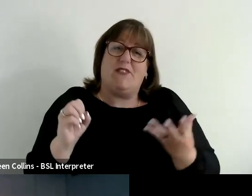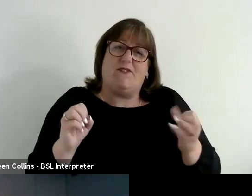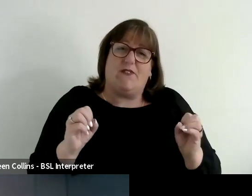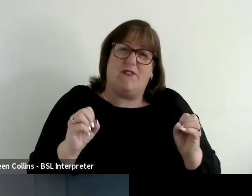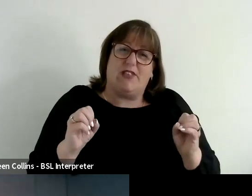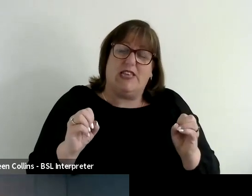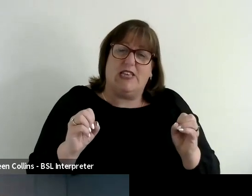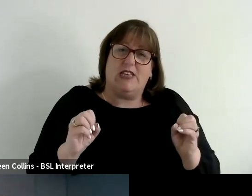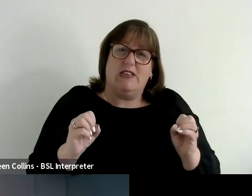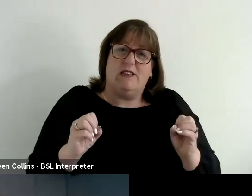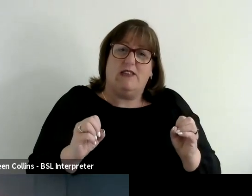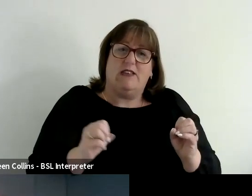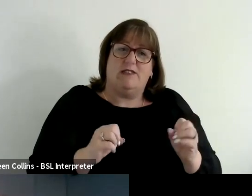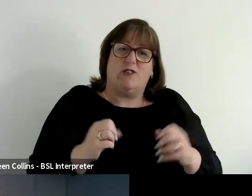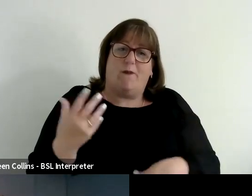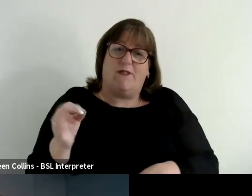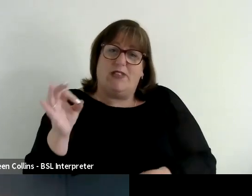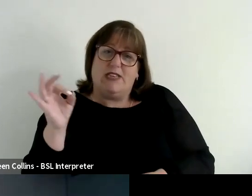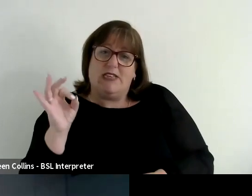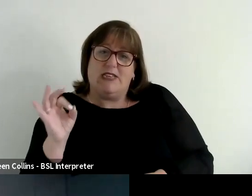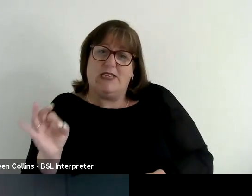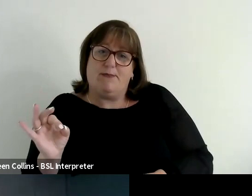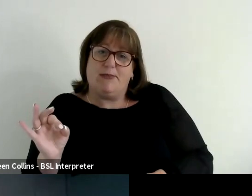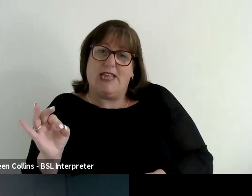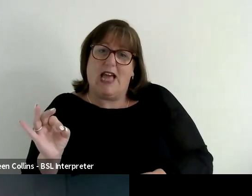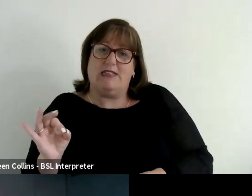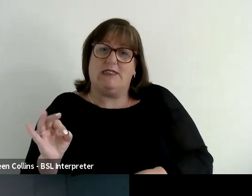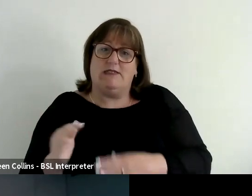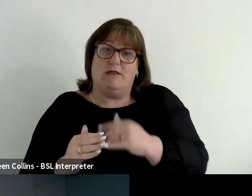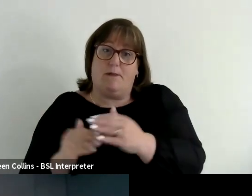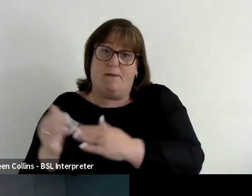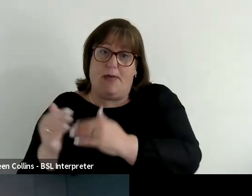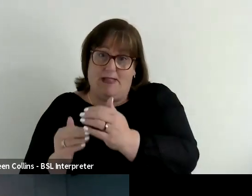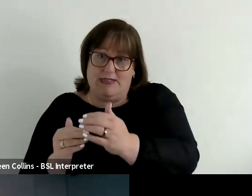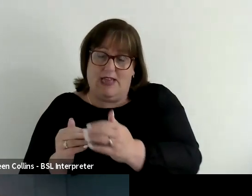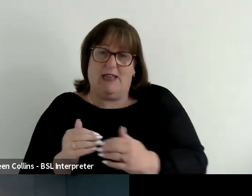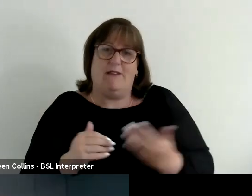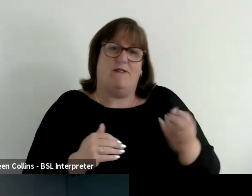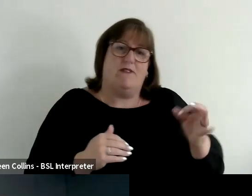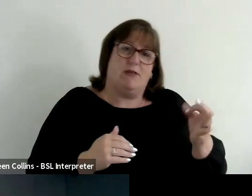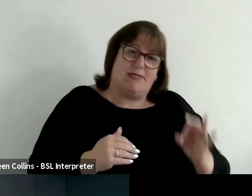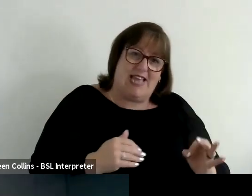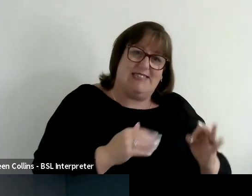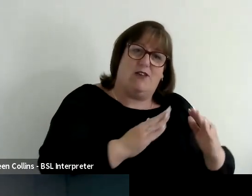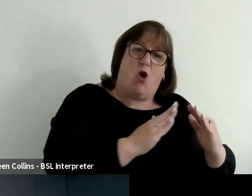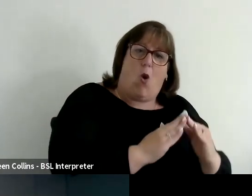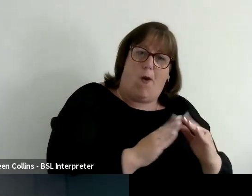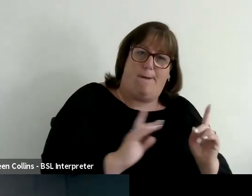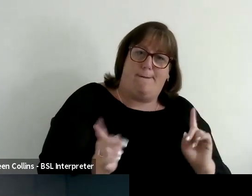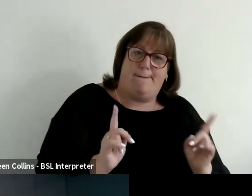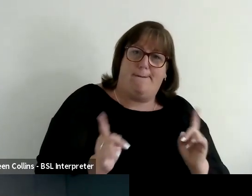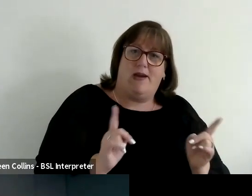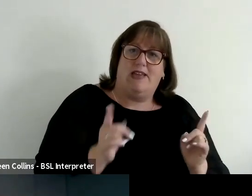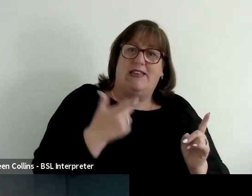building and working either from home or some other location. What we've heard from our employees is that actually people